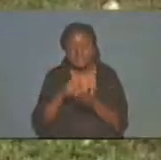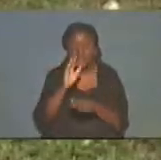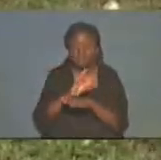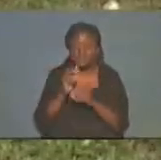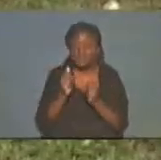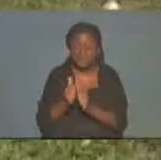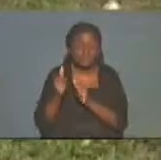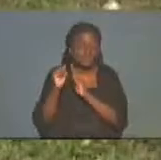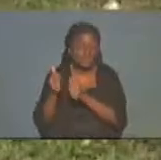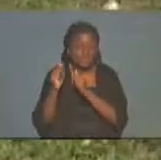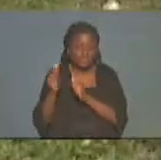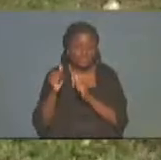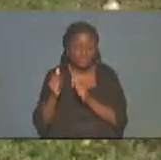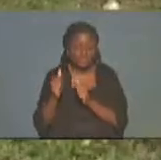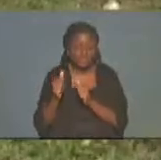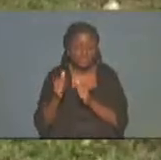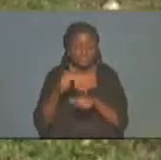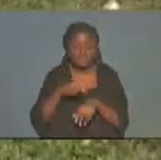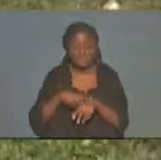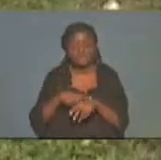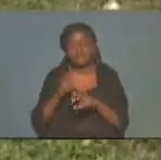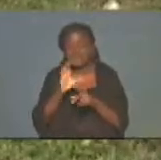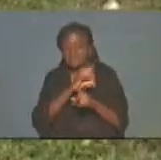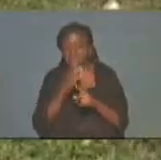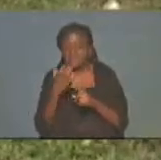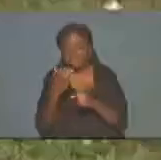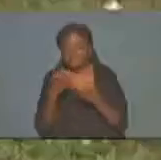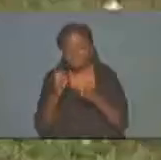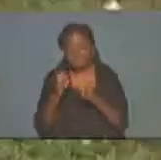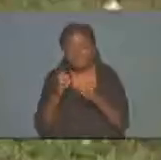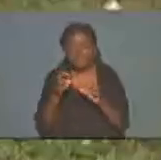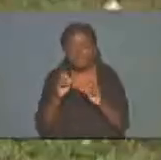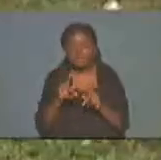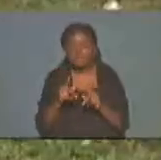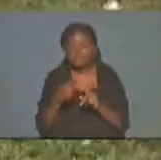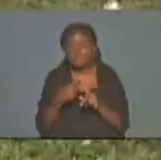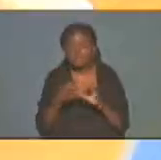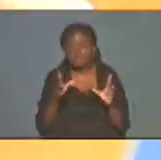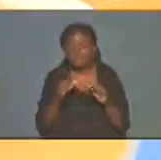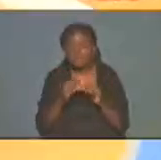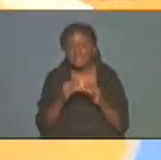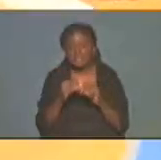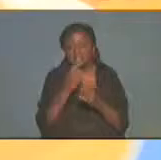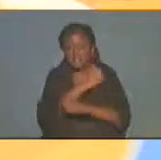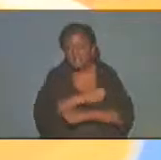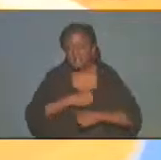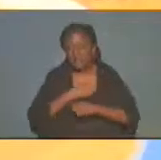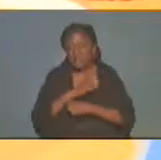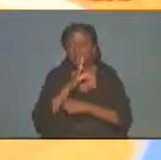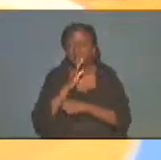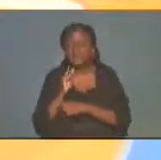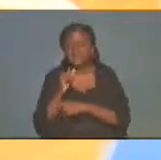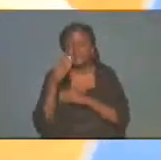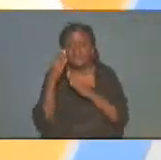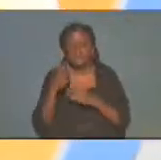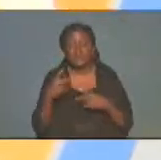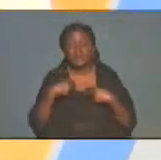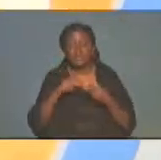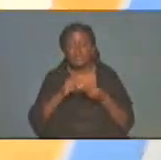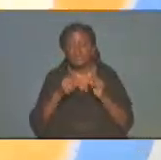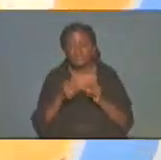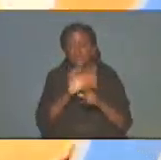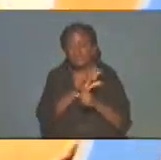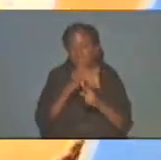a cultural fest, an event for us to get together and enjoy being Bahamians. We'll have a number of